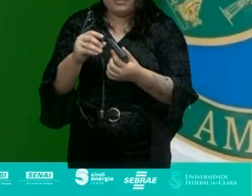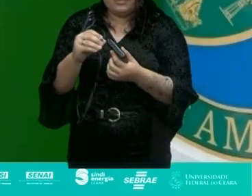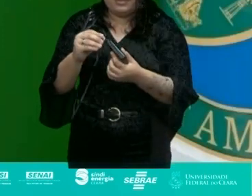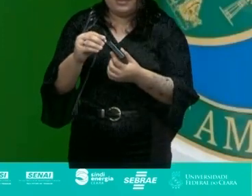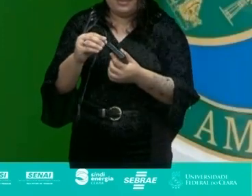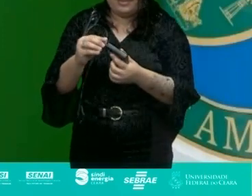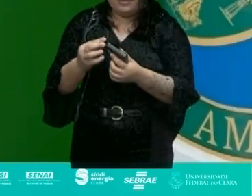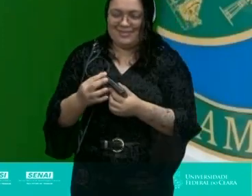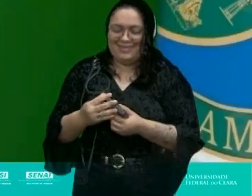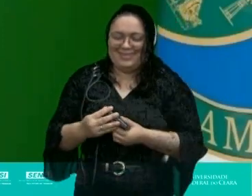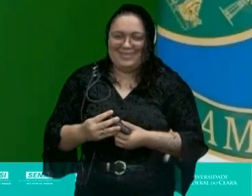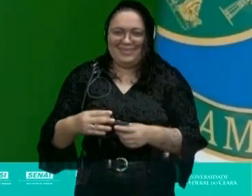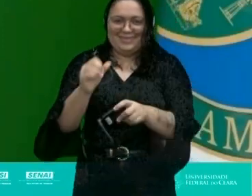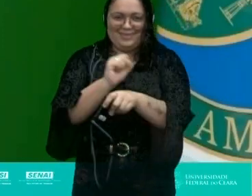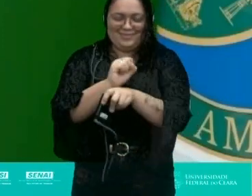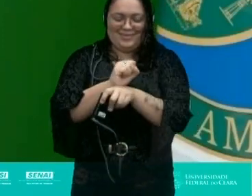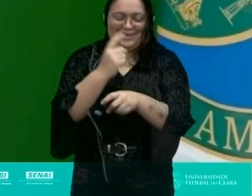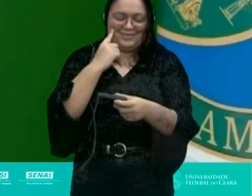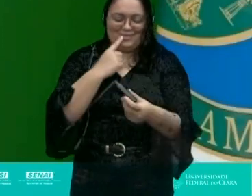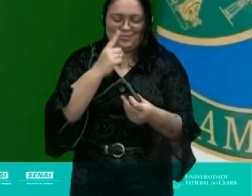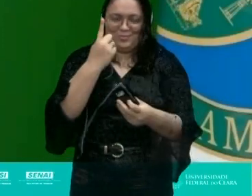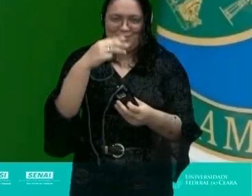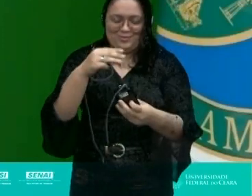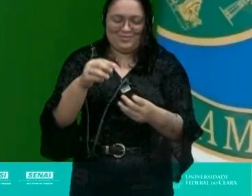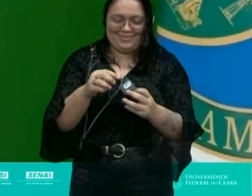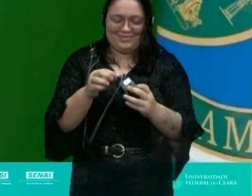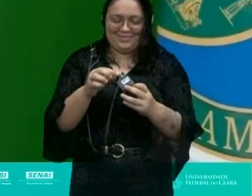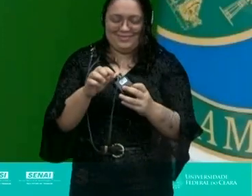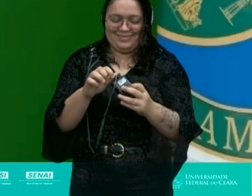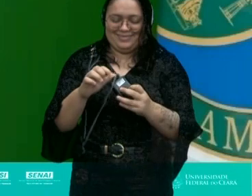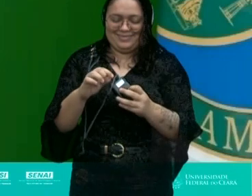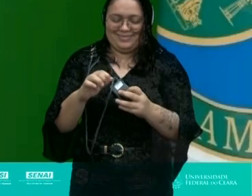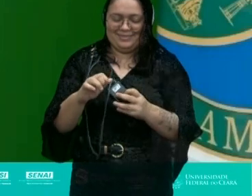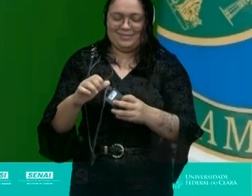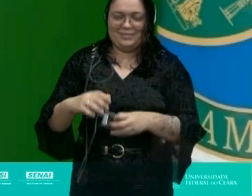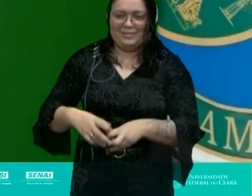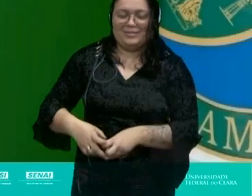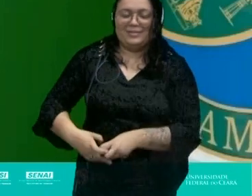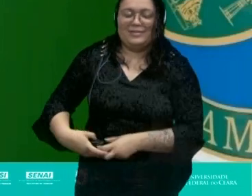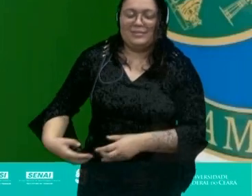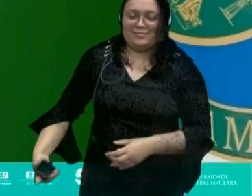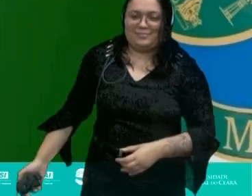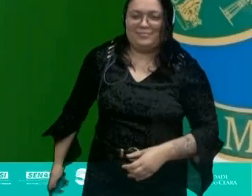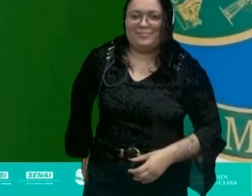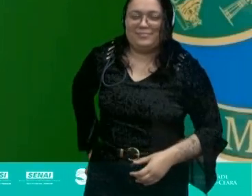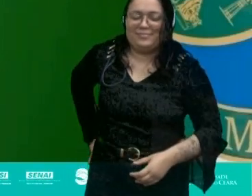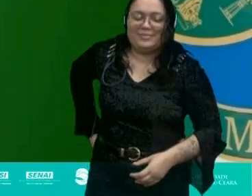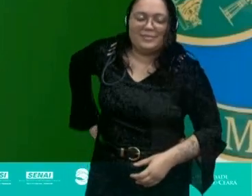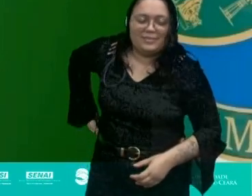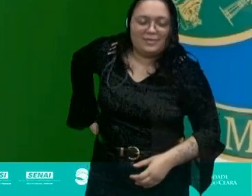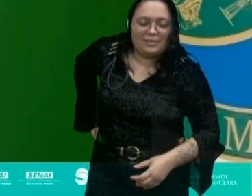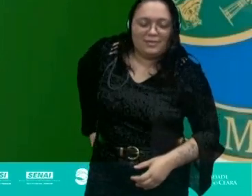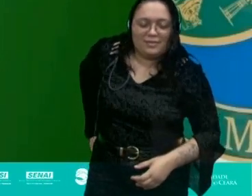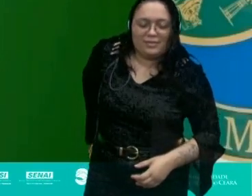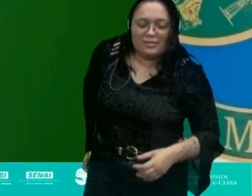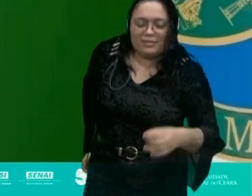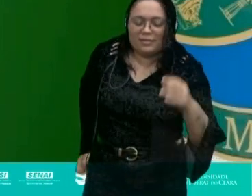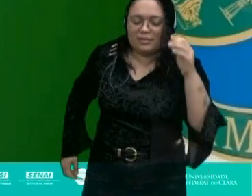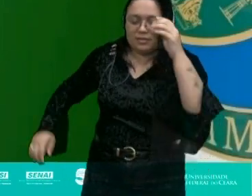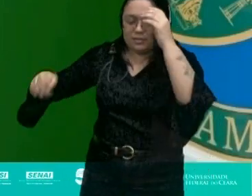invitation to provide an update from the U.S. Department of Energy, where I am the director for